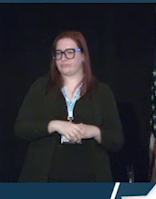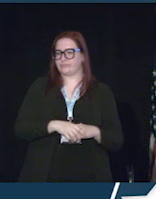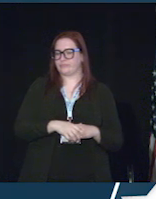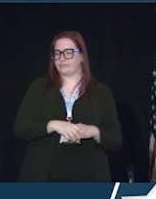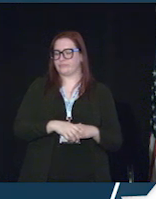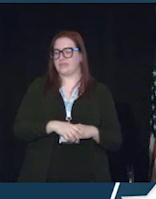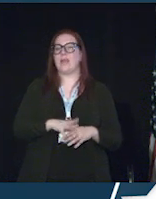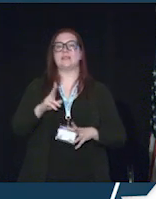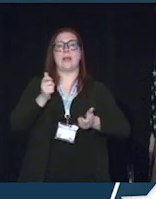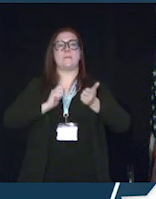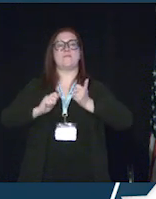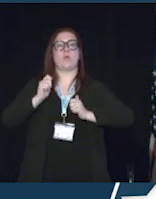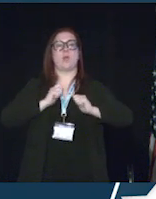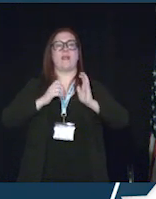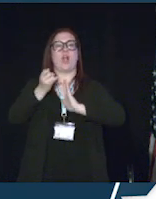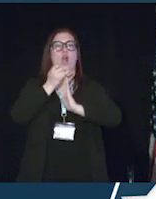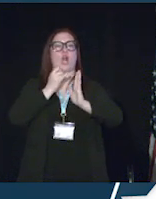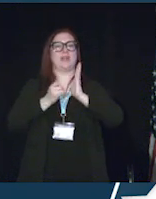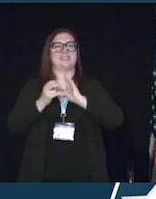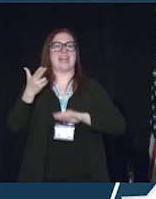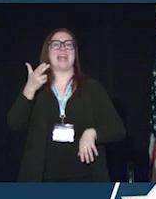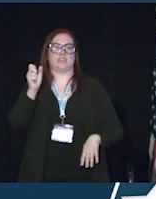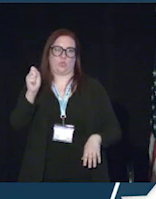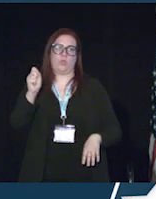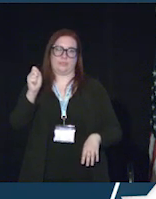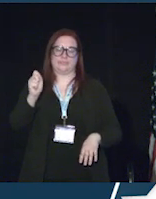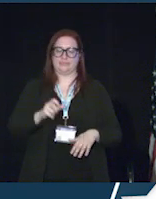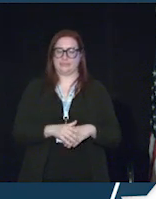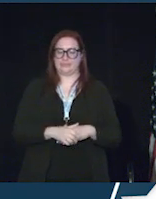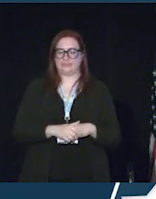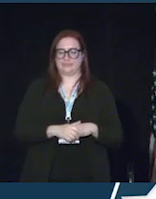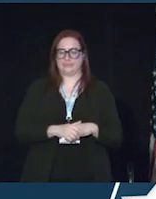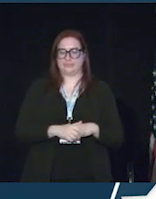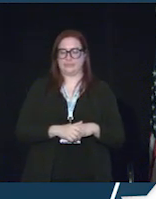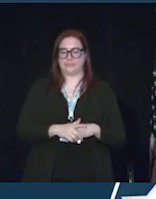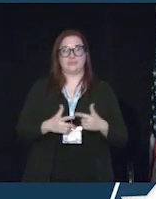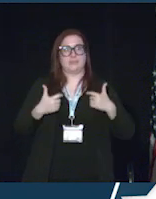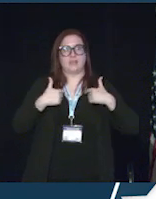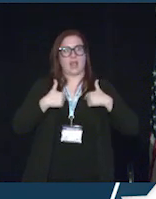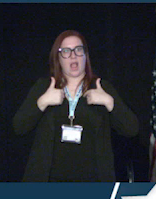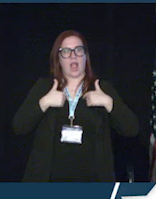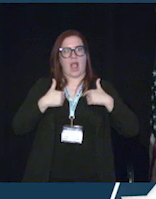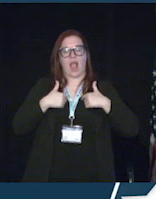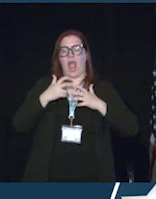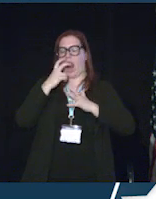performing arts, and I do